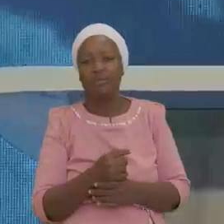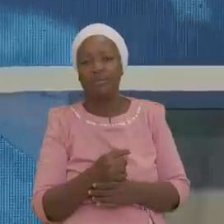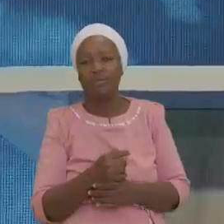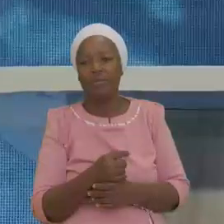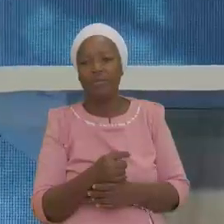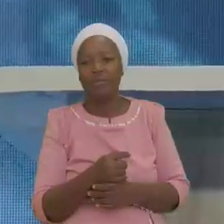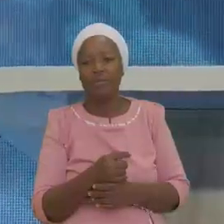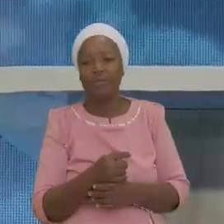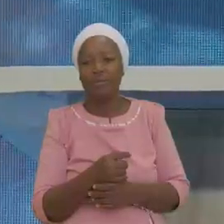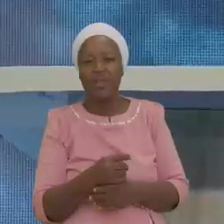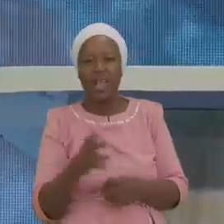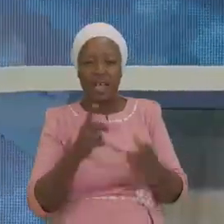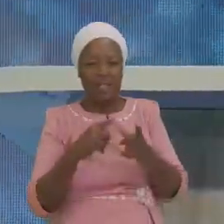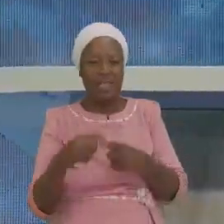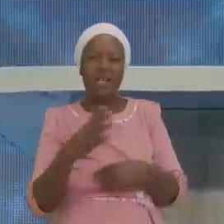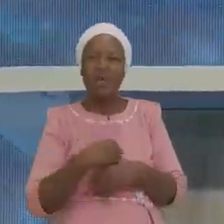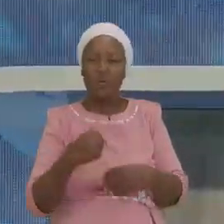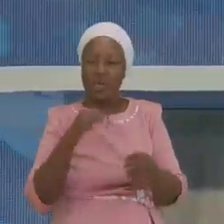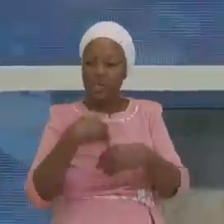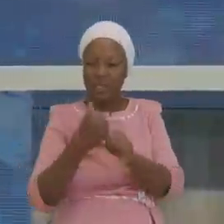Say, but I'm a stranger to you.